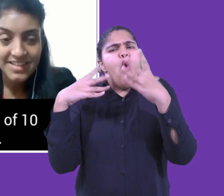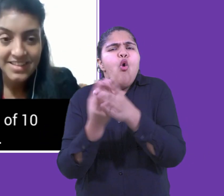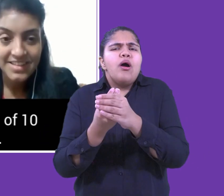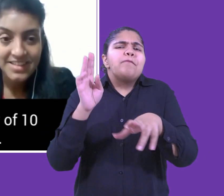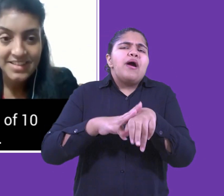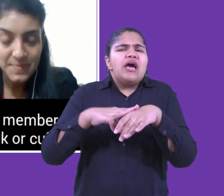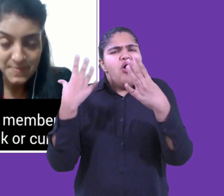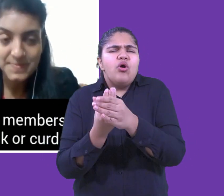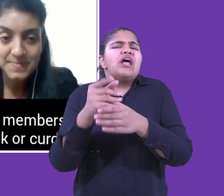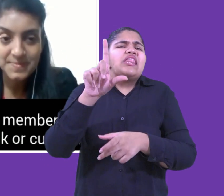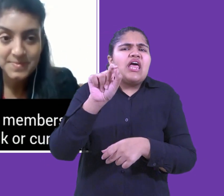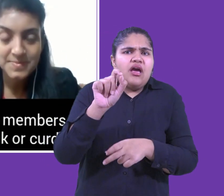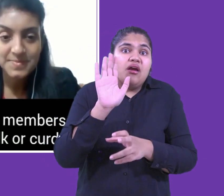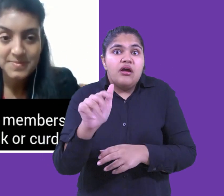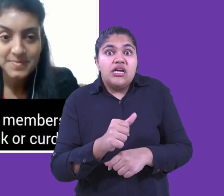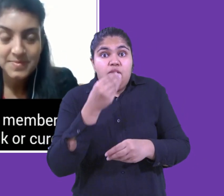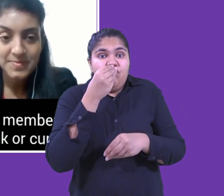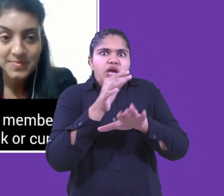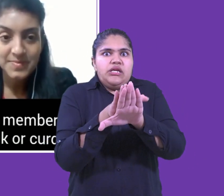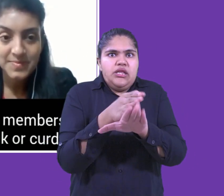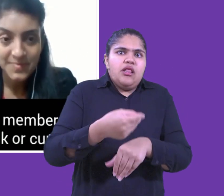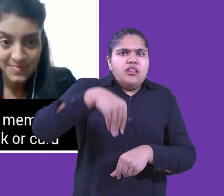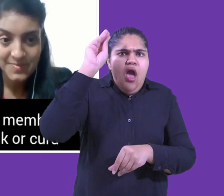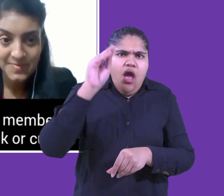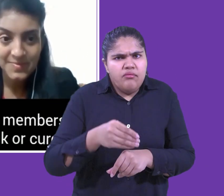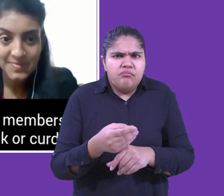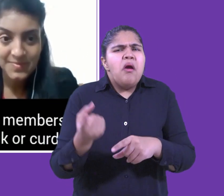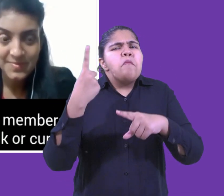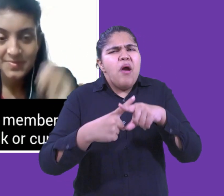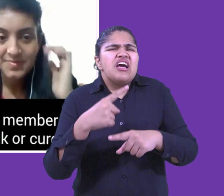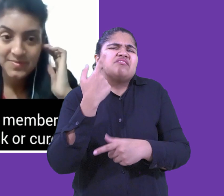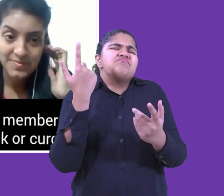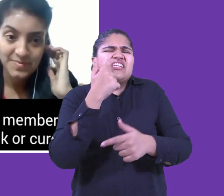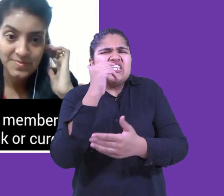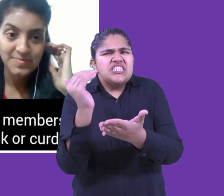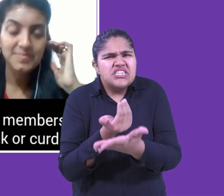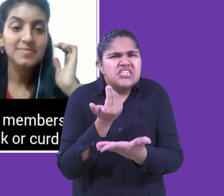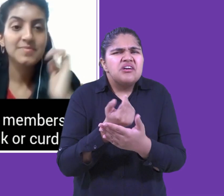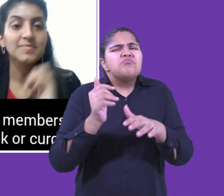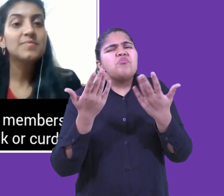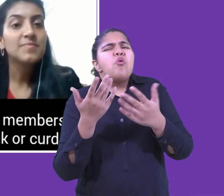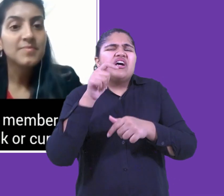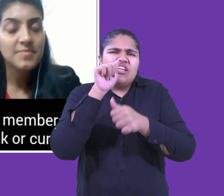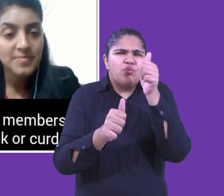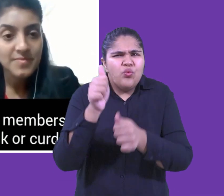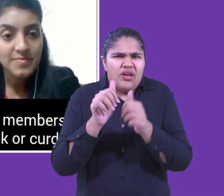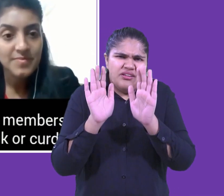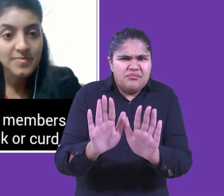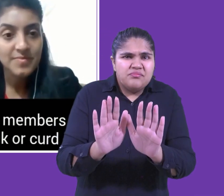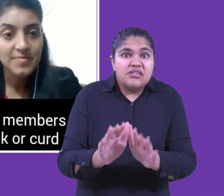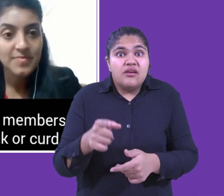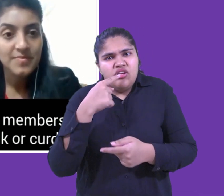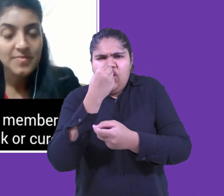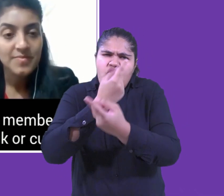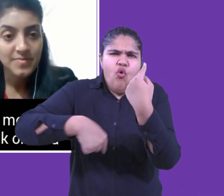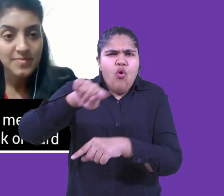10 members in the home, Hmm. and there's a fish cook. All 10 members have taken that fish, consumed fish along with the milk or